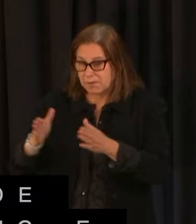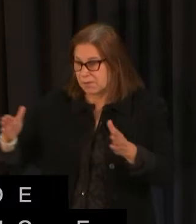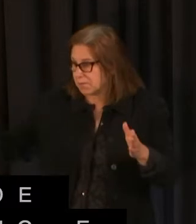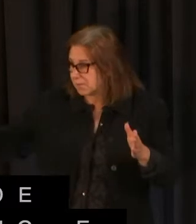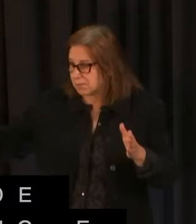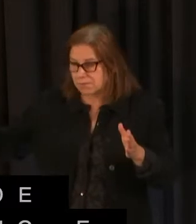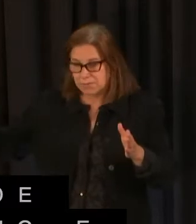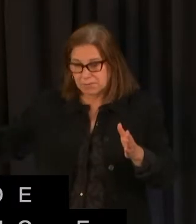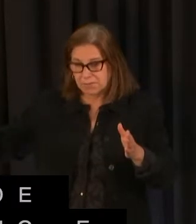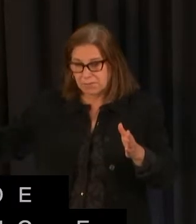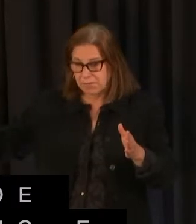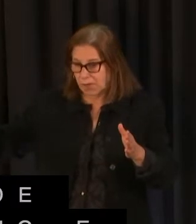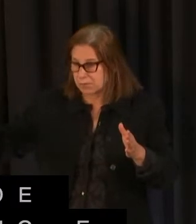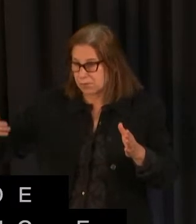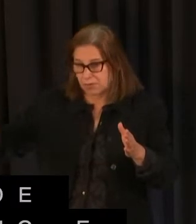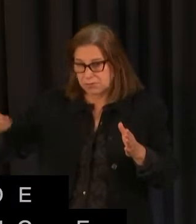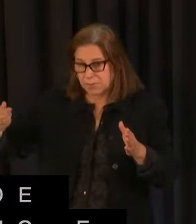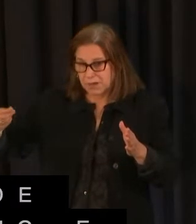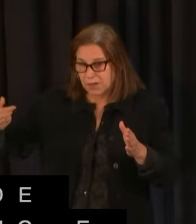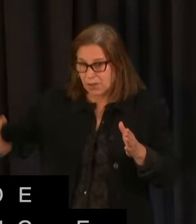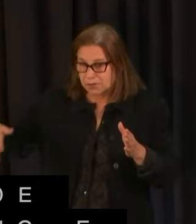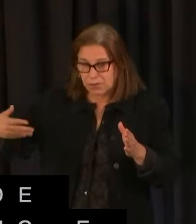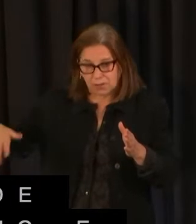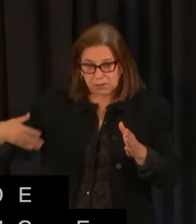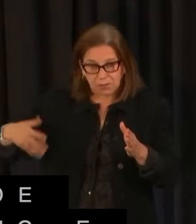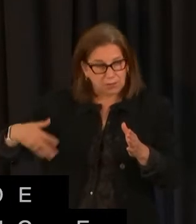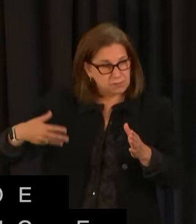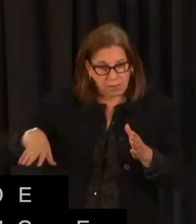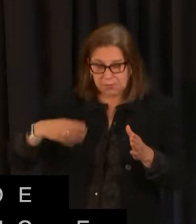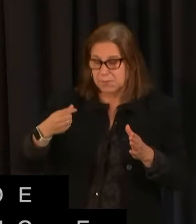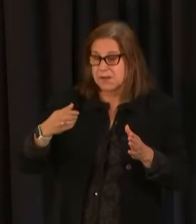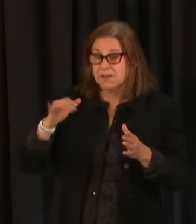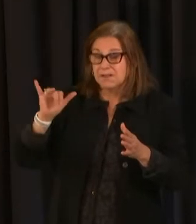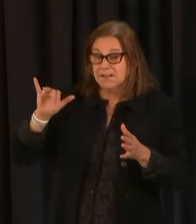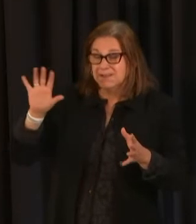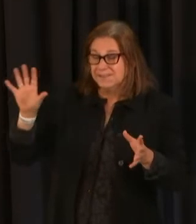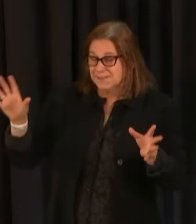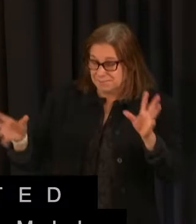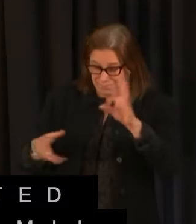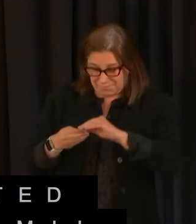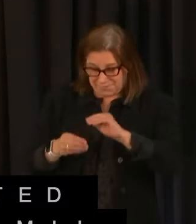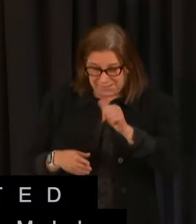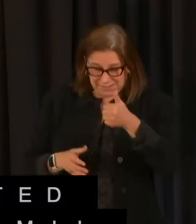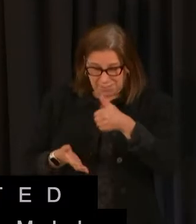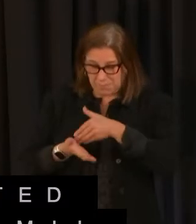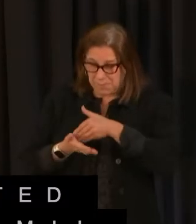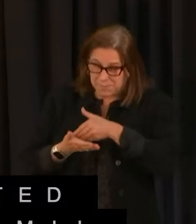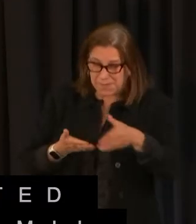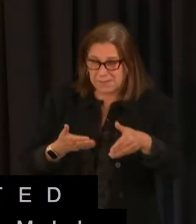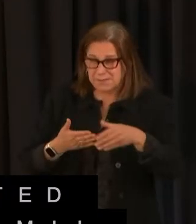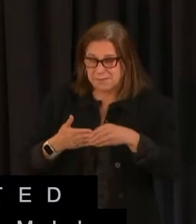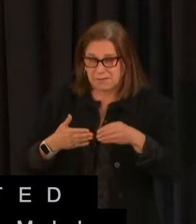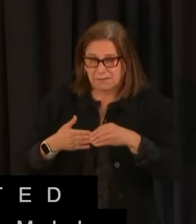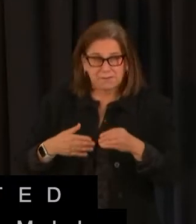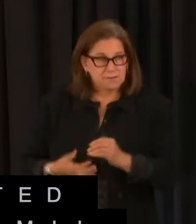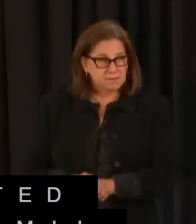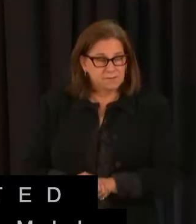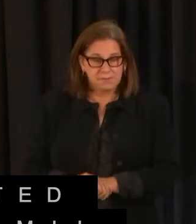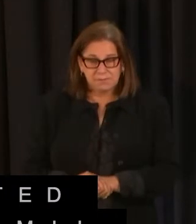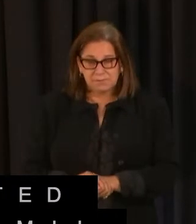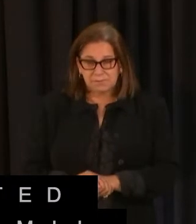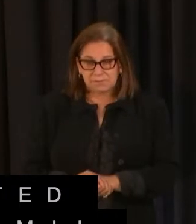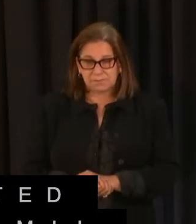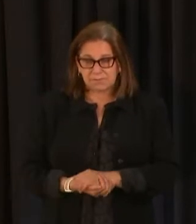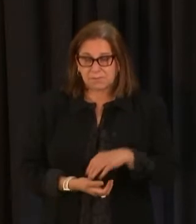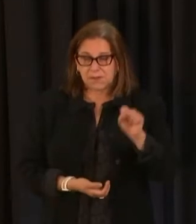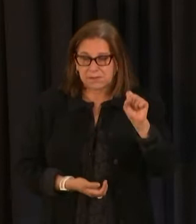pandemic-related revenue loss up to $10 million per business. The SBA also